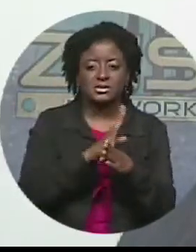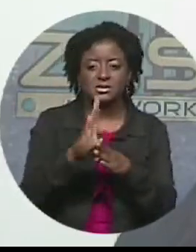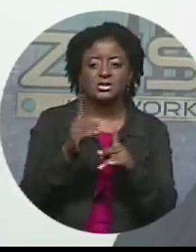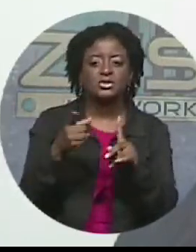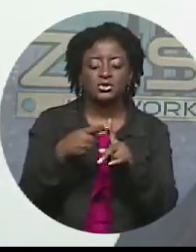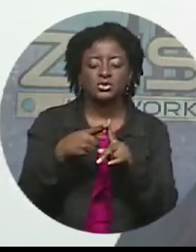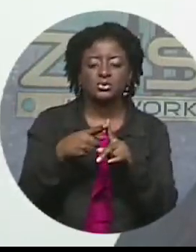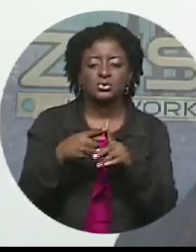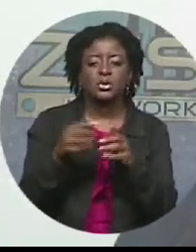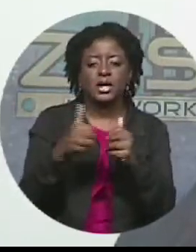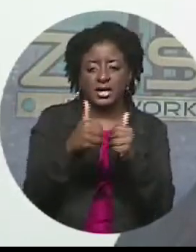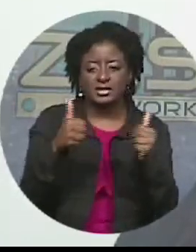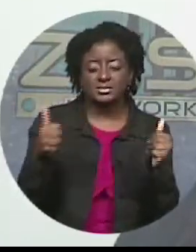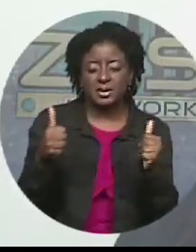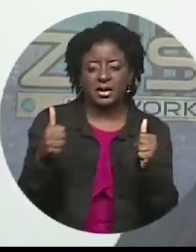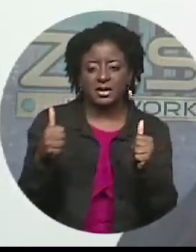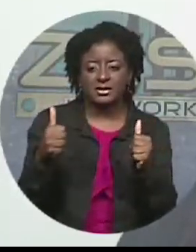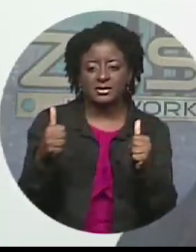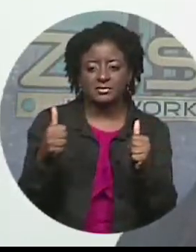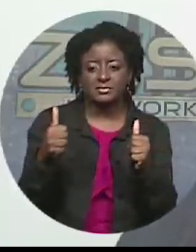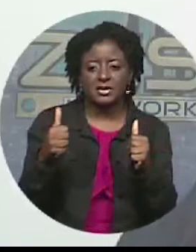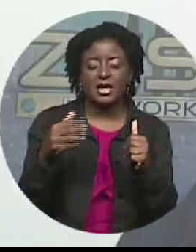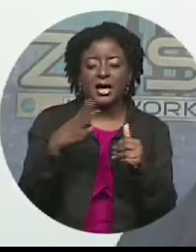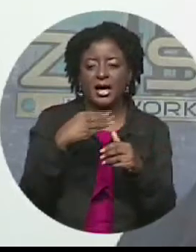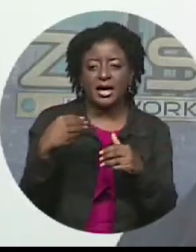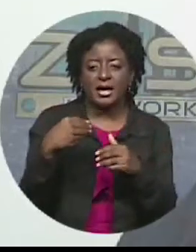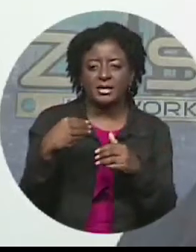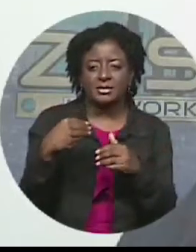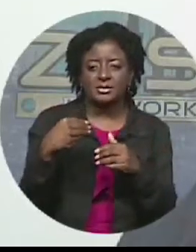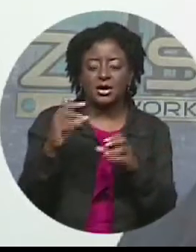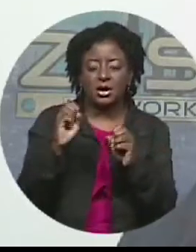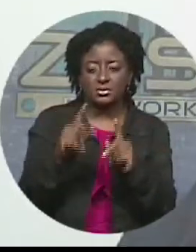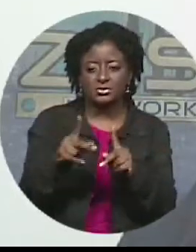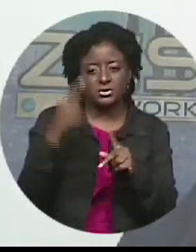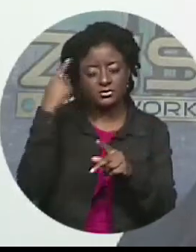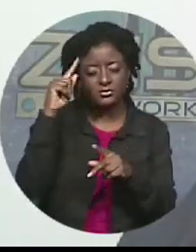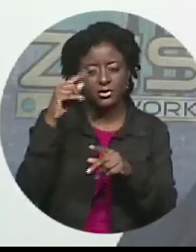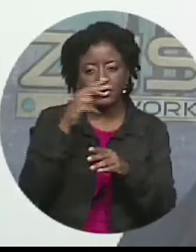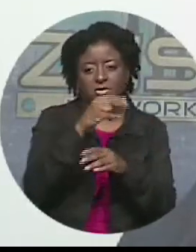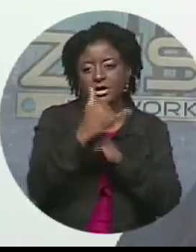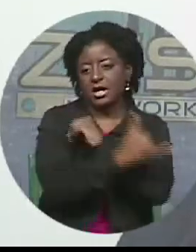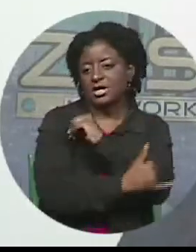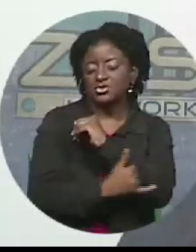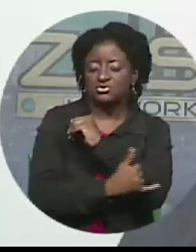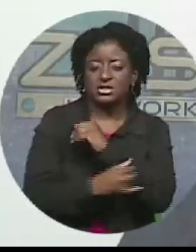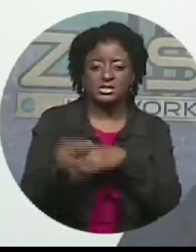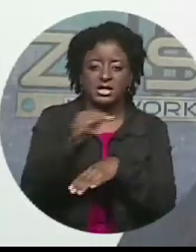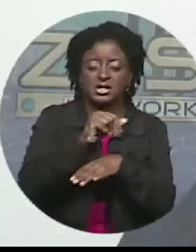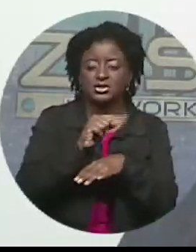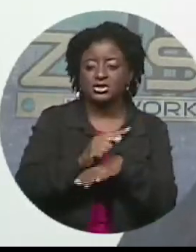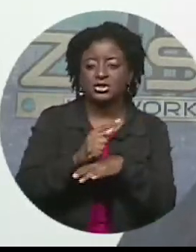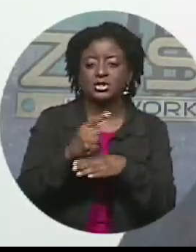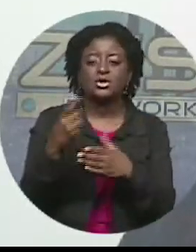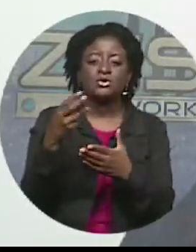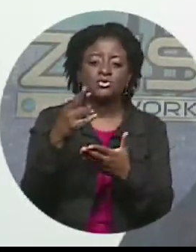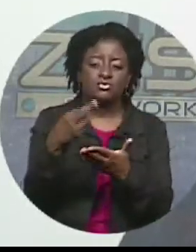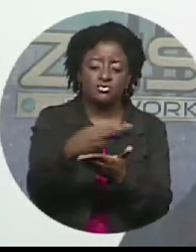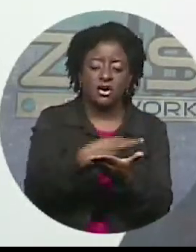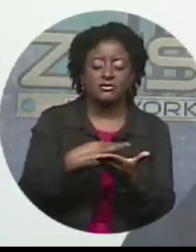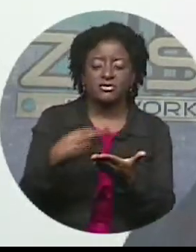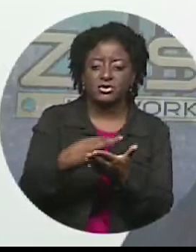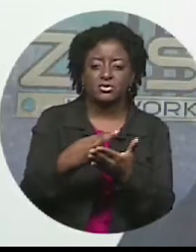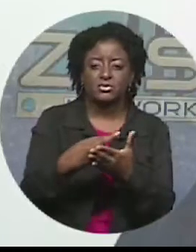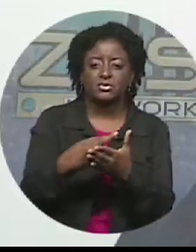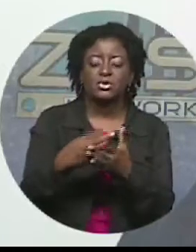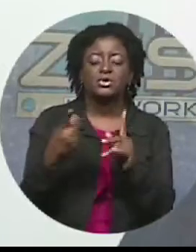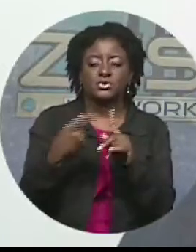for the revenue, the country's national revenue, to increase, which has a positive impact on tax income, which is